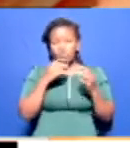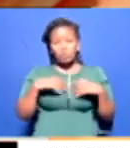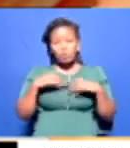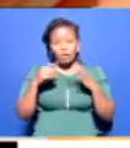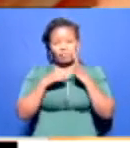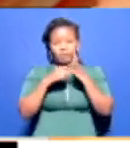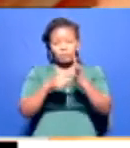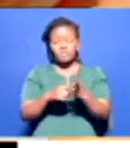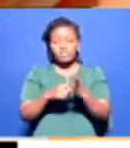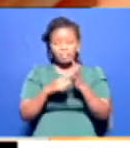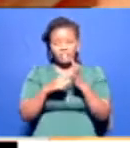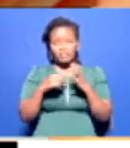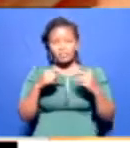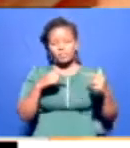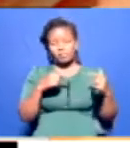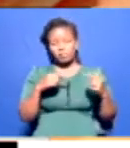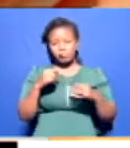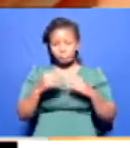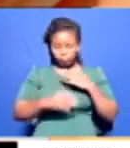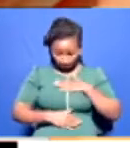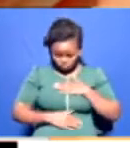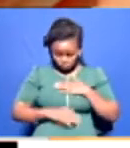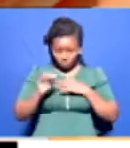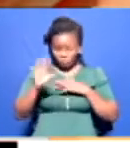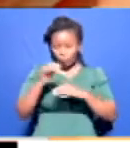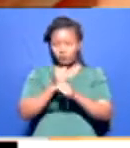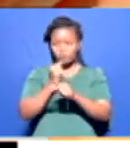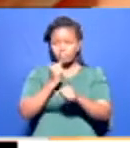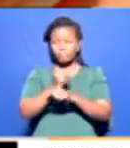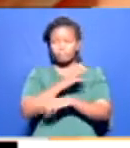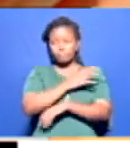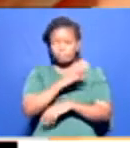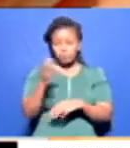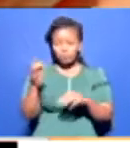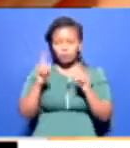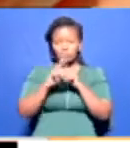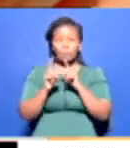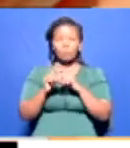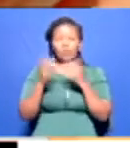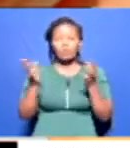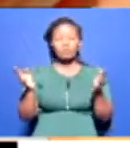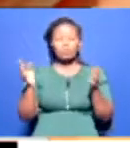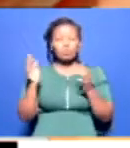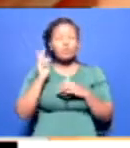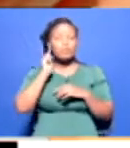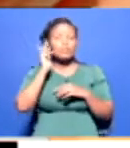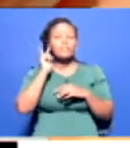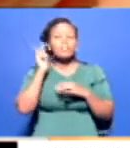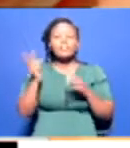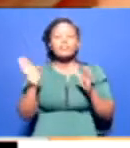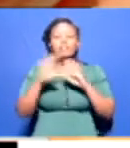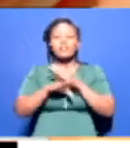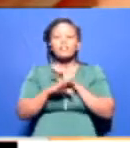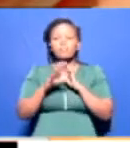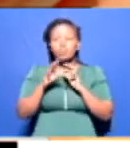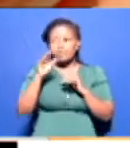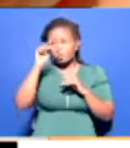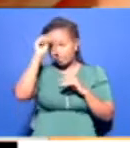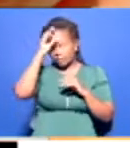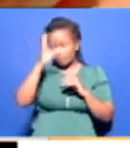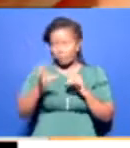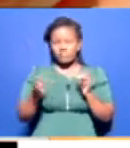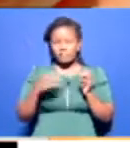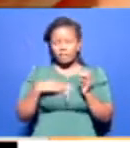capacity. Kisii Deputy Governor Joash Mangi has defended his decision to join the county senatorial